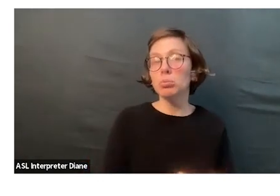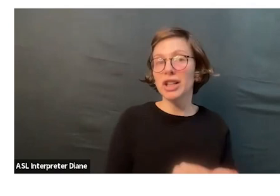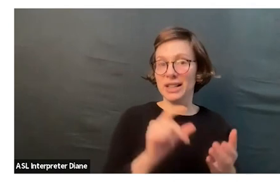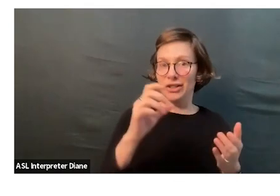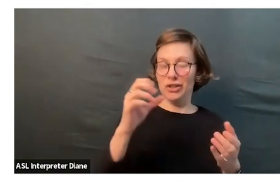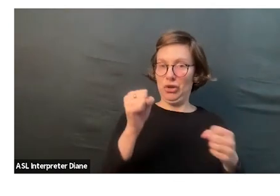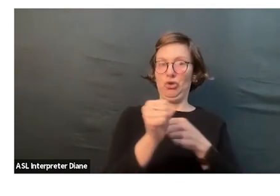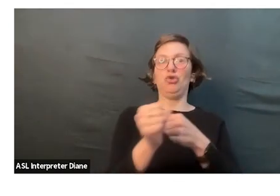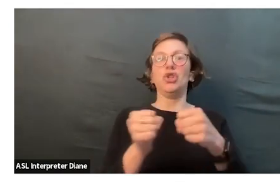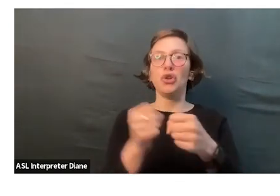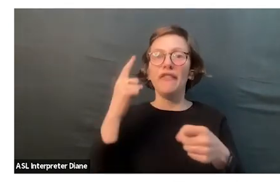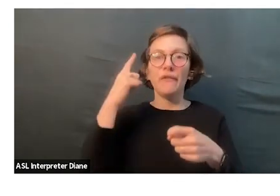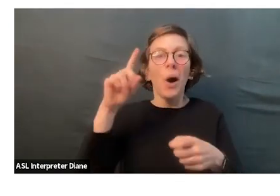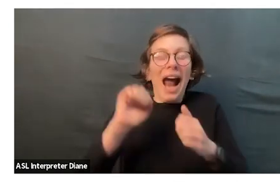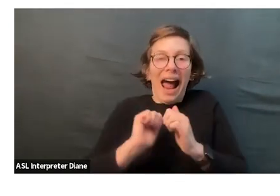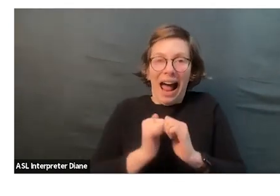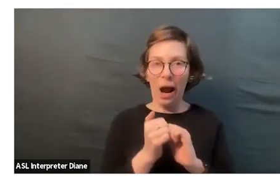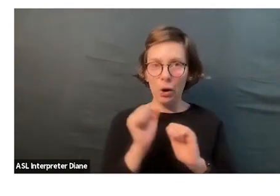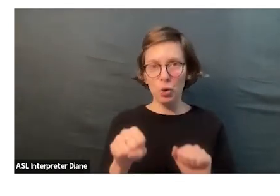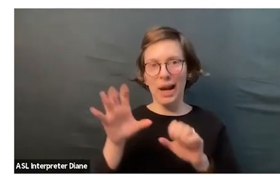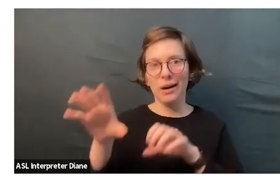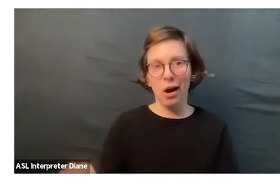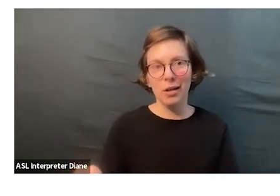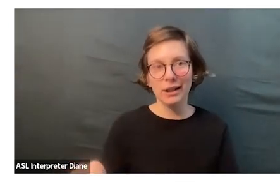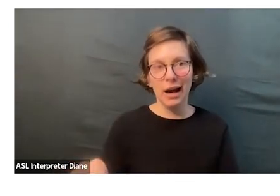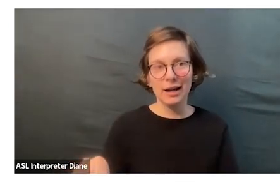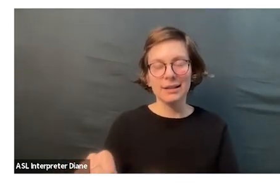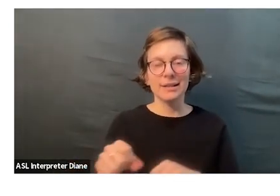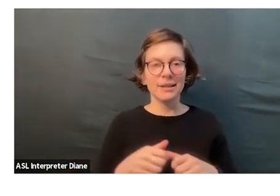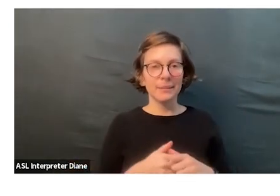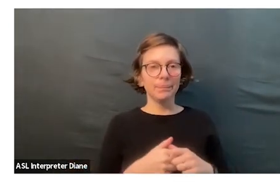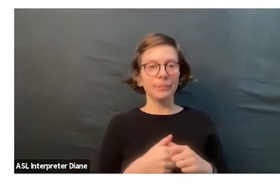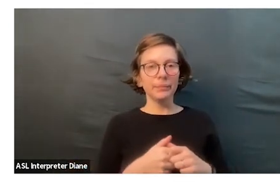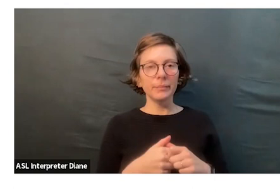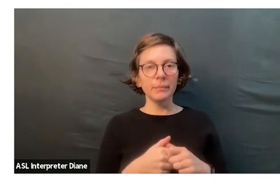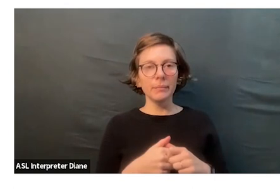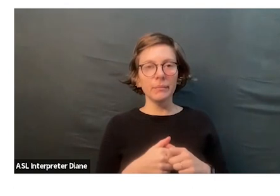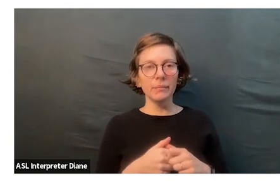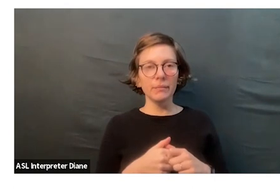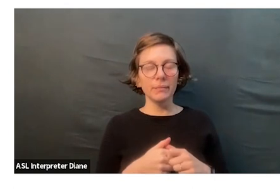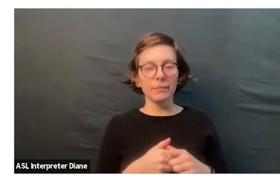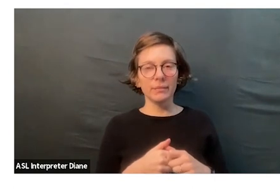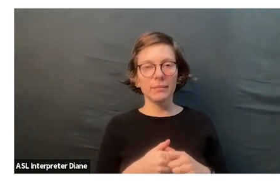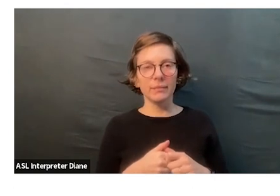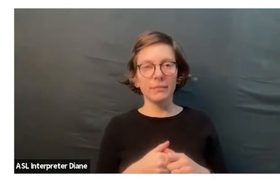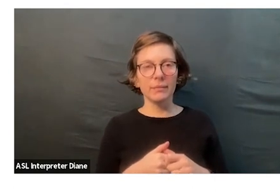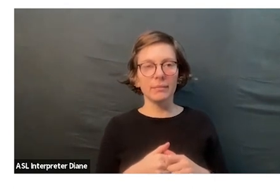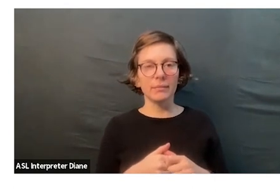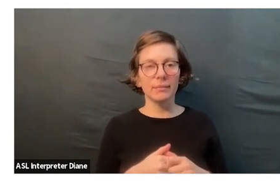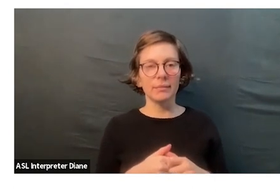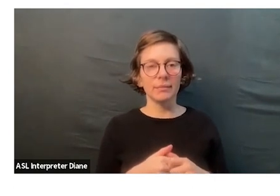India, and so they can counter the British Empire and gain control of all of the resources that the British